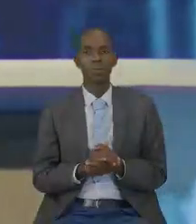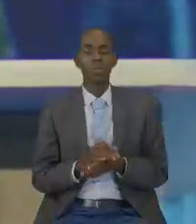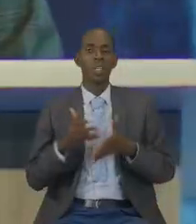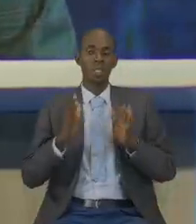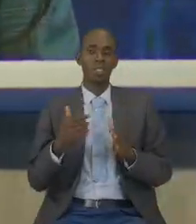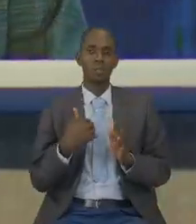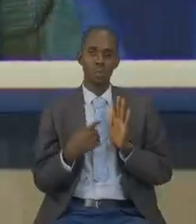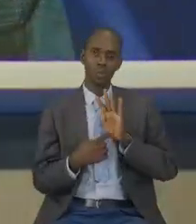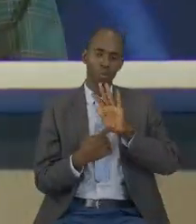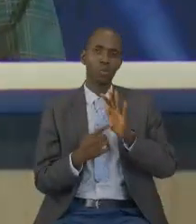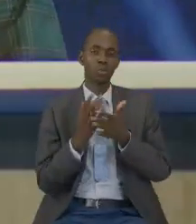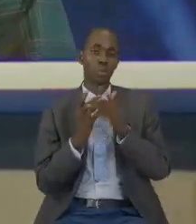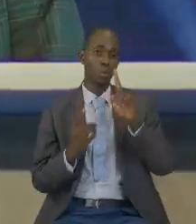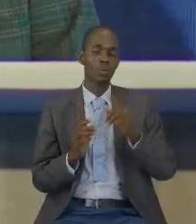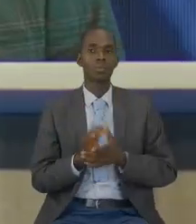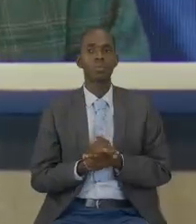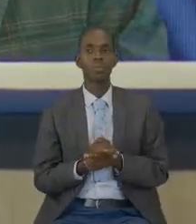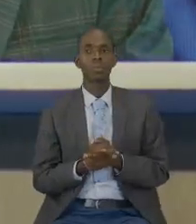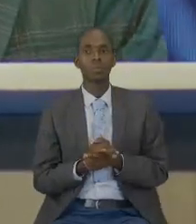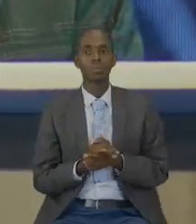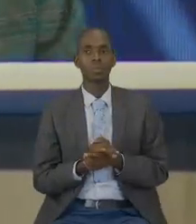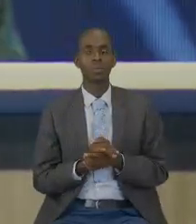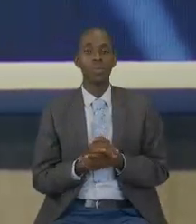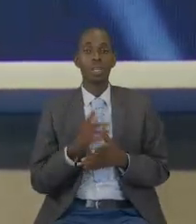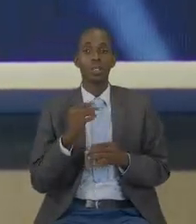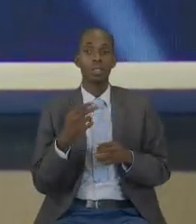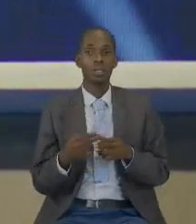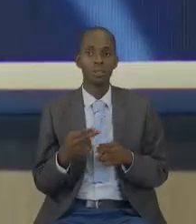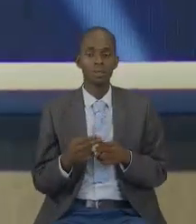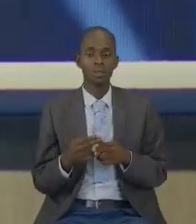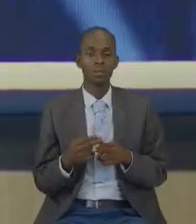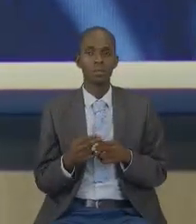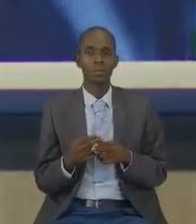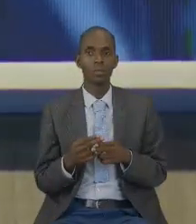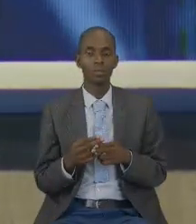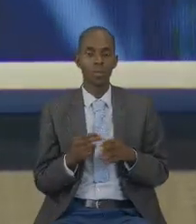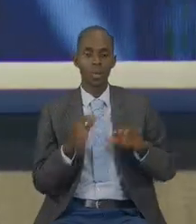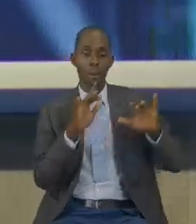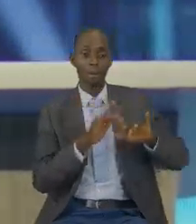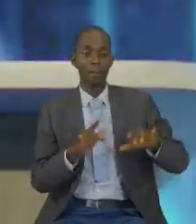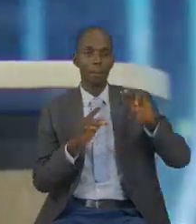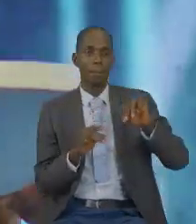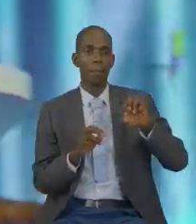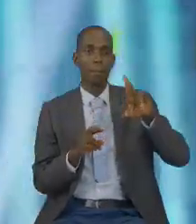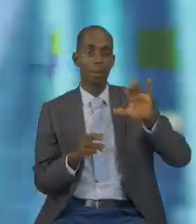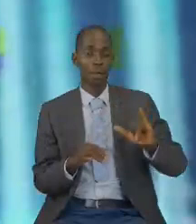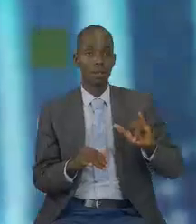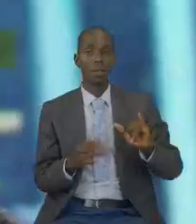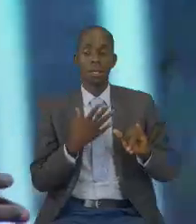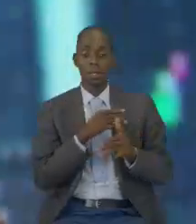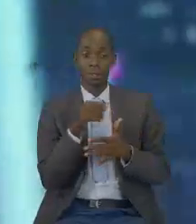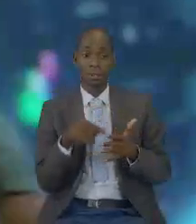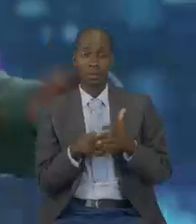Let me show you somebody. The name Mercy. And this